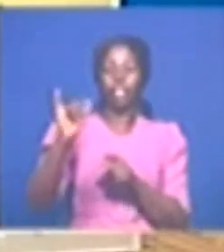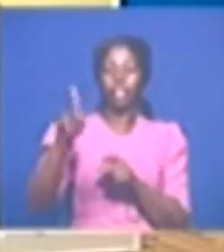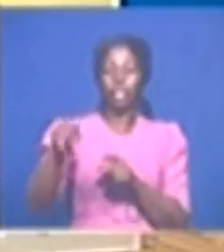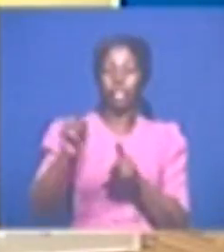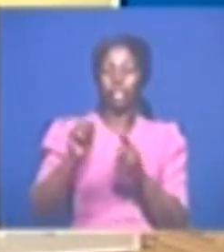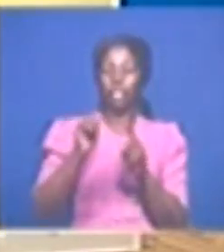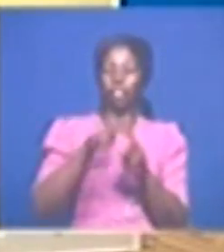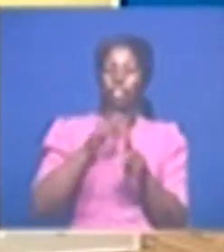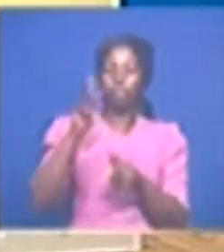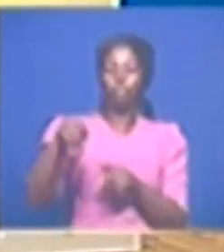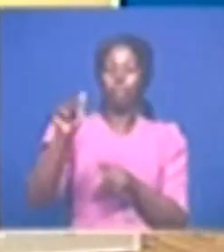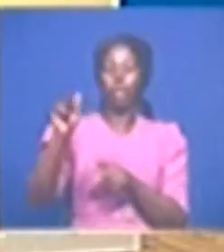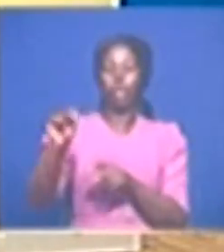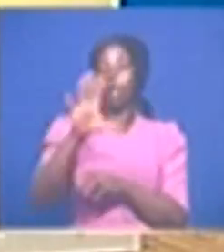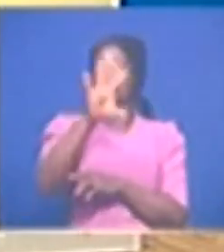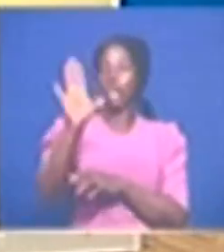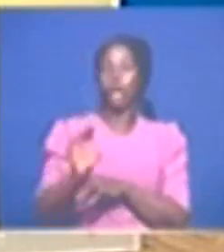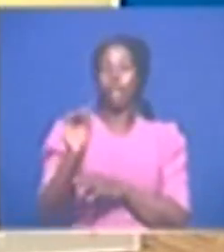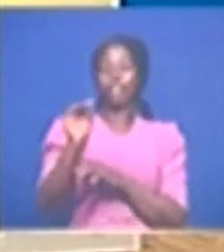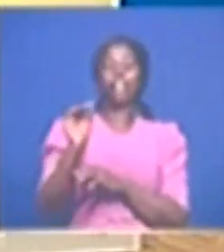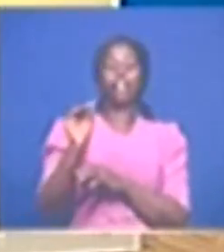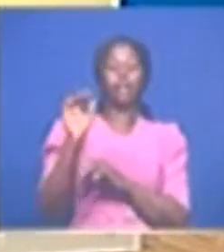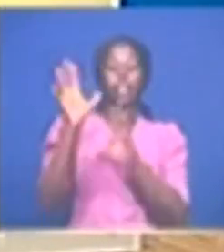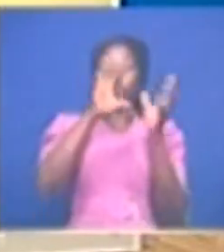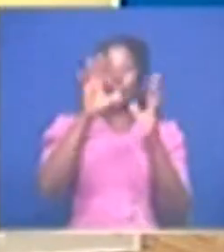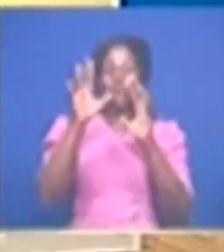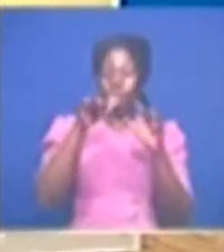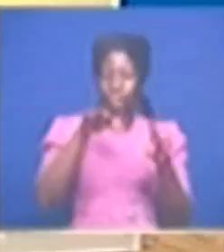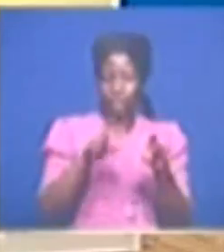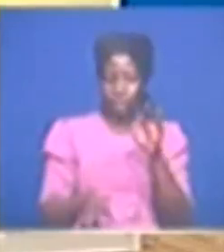Climate Justice Alliance. So stay tuned for that after this break.